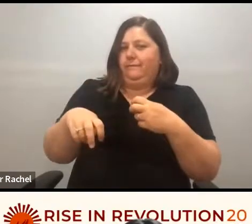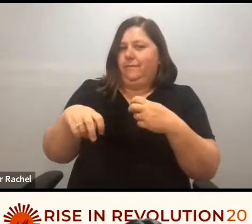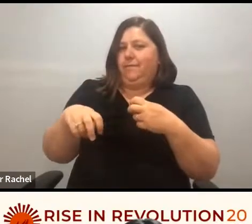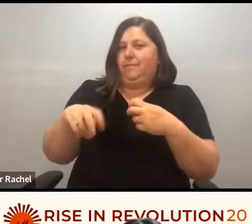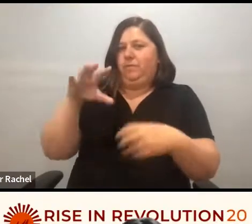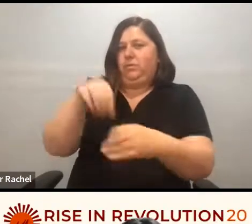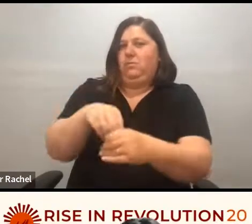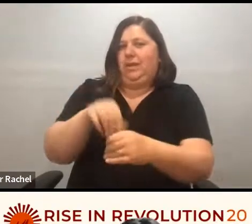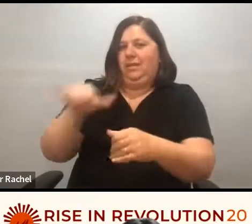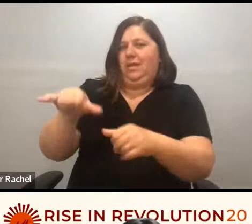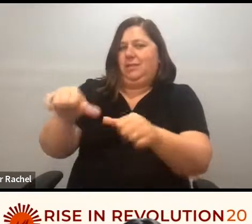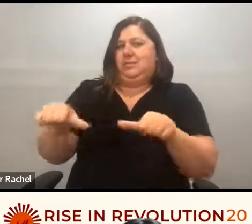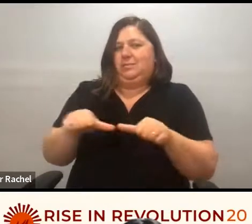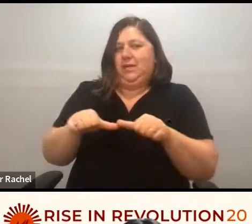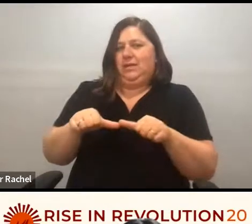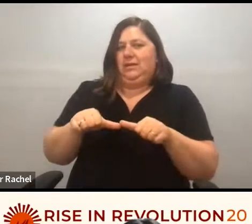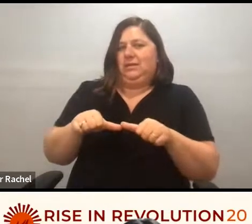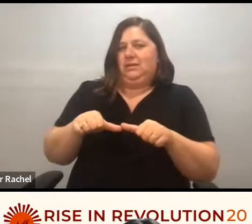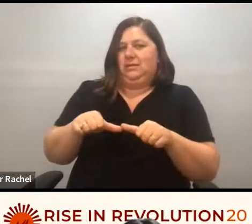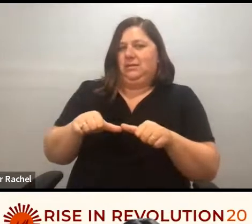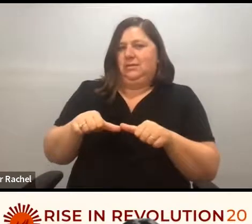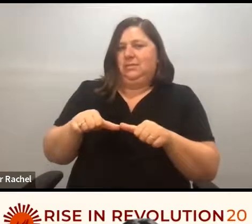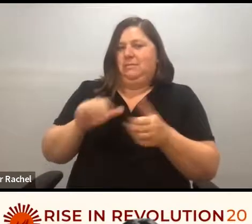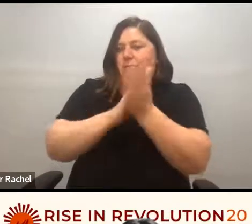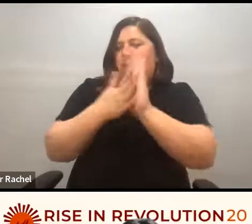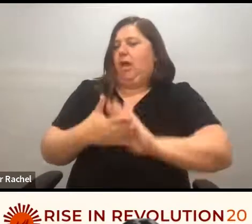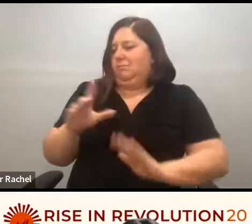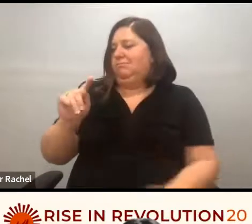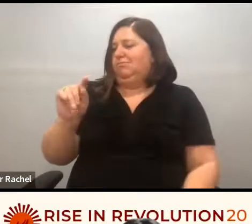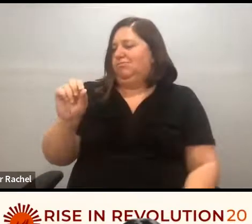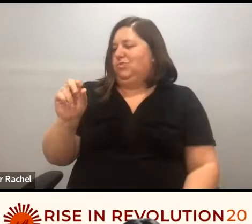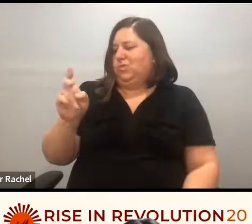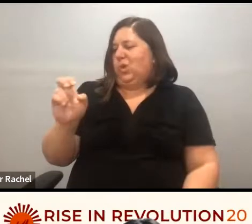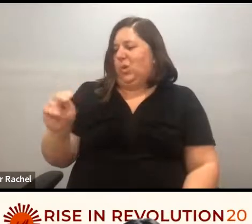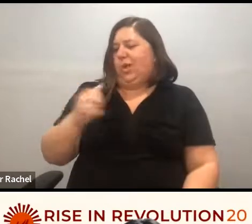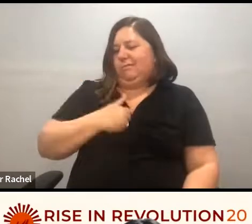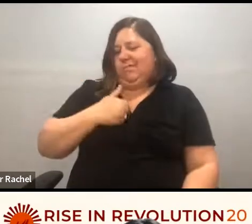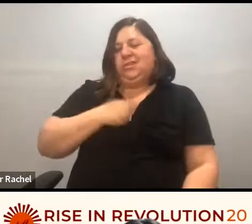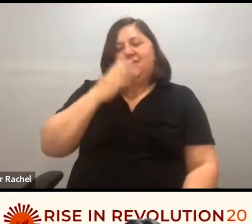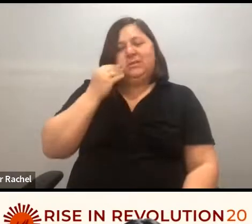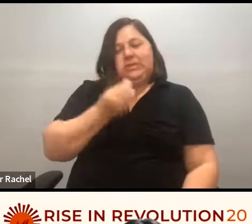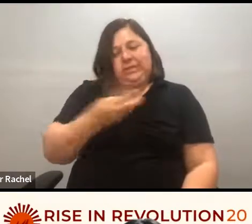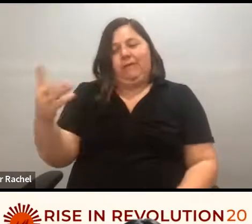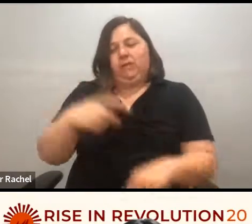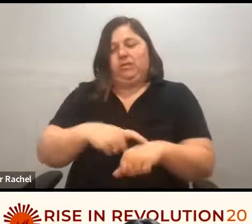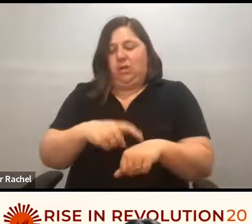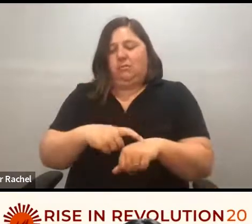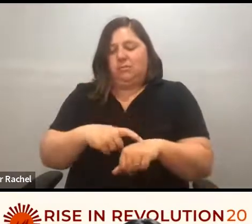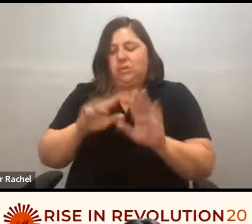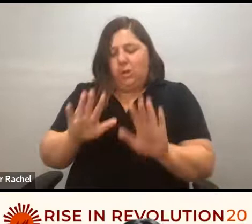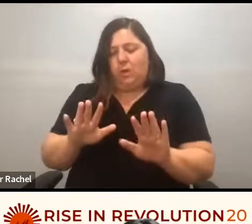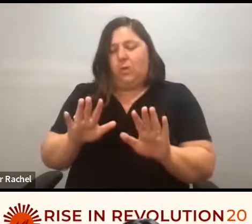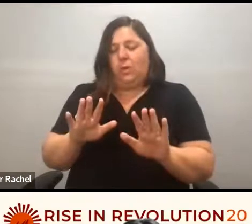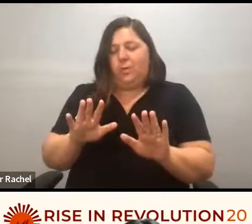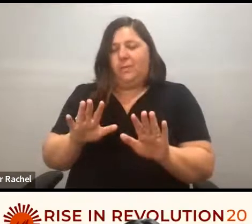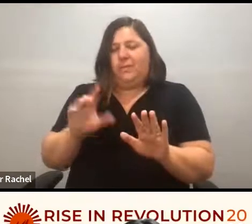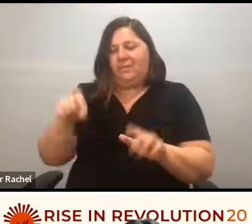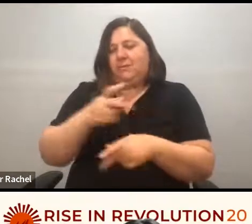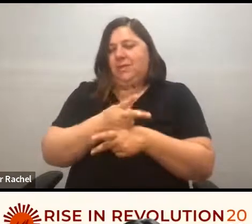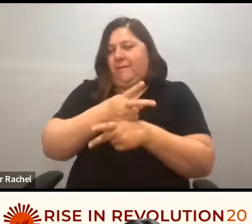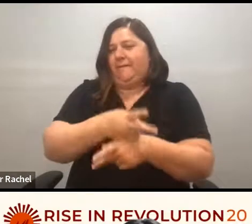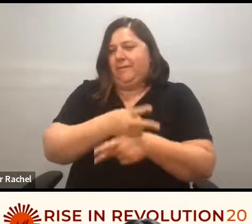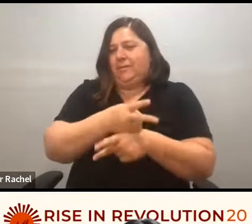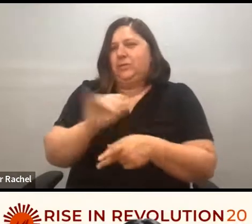those spaces and you become tokenized. I've experienced that firsthand multiple times. So you do have to be careful